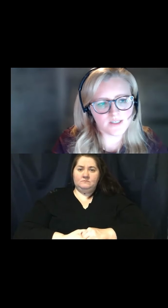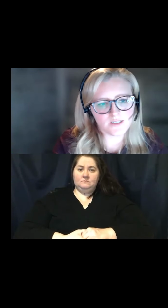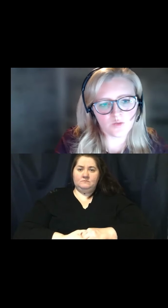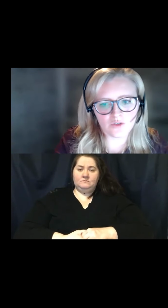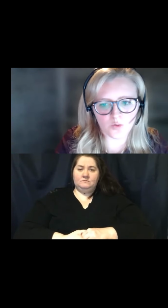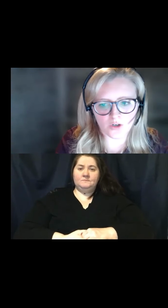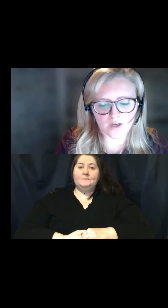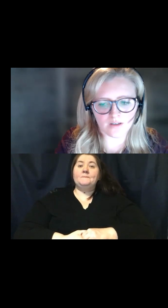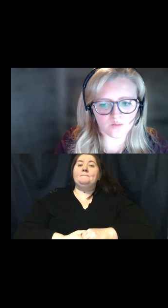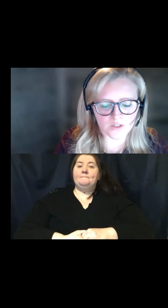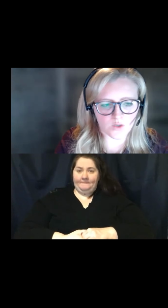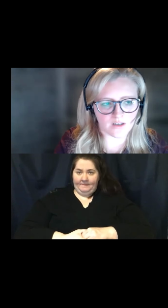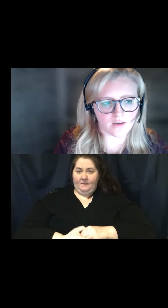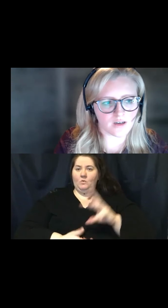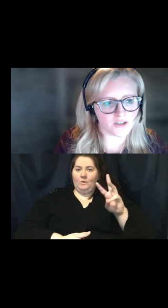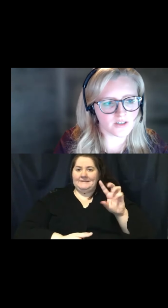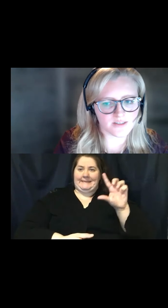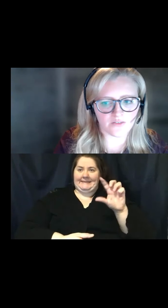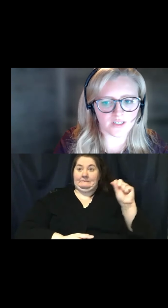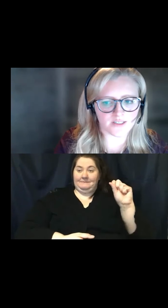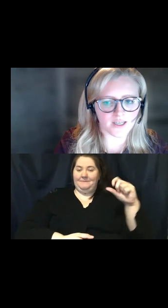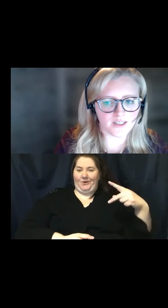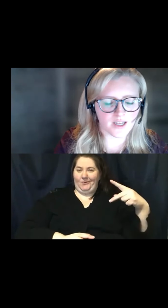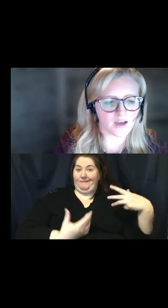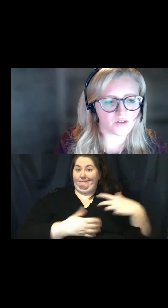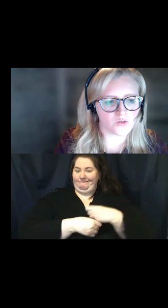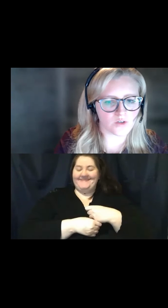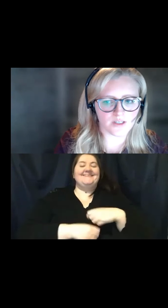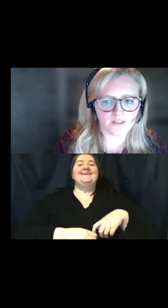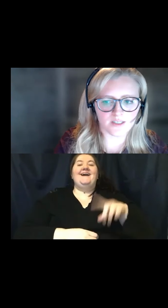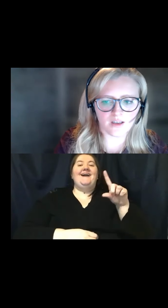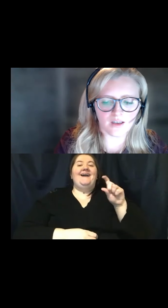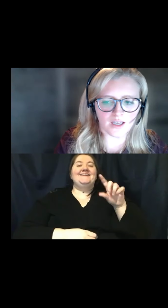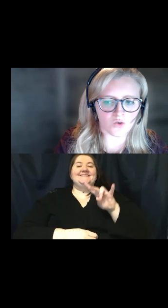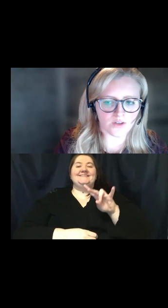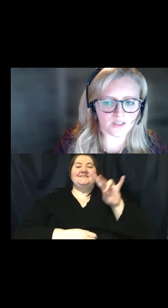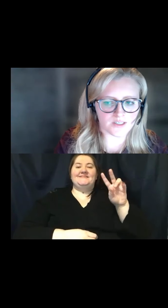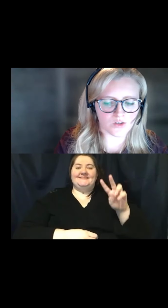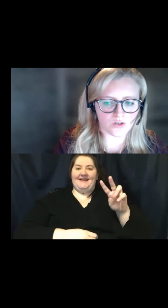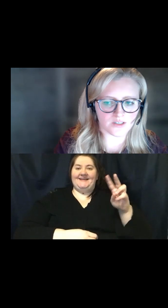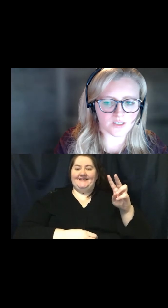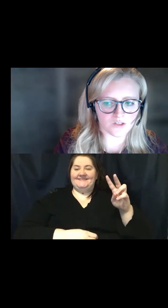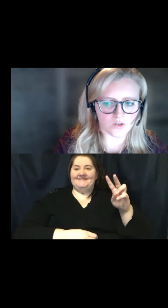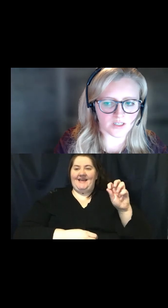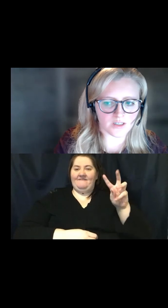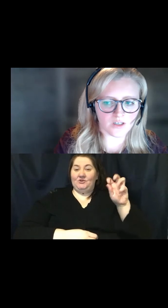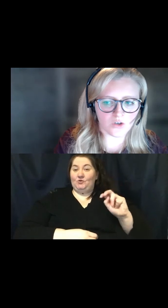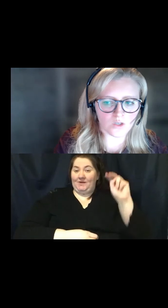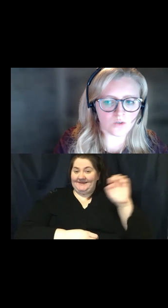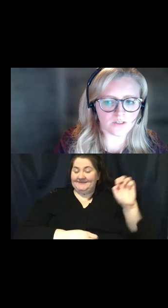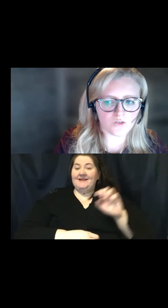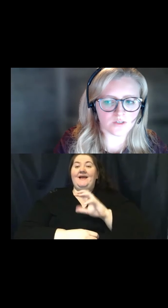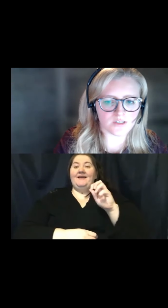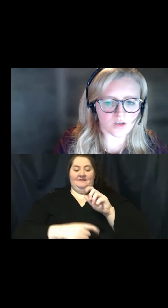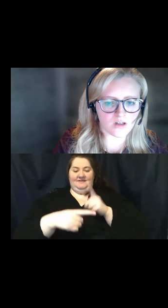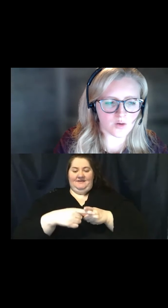On Westlake Sammamish Parkway, between 172nd Avenue Northeast and Northeast 36th Street,